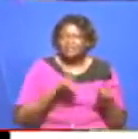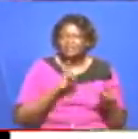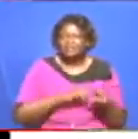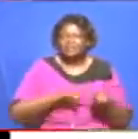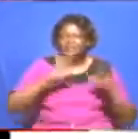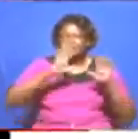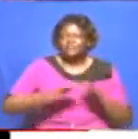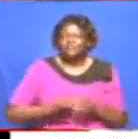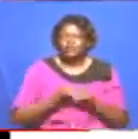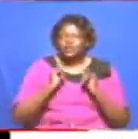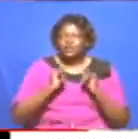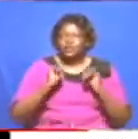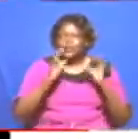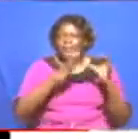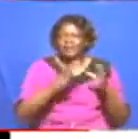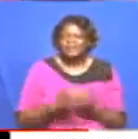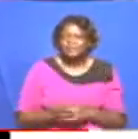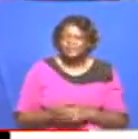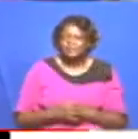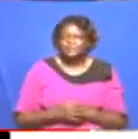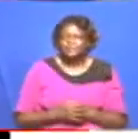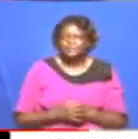pact. Kazi ni kazi.